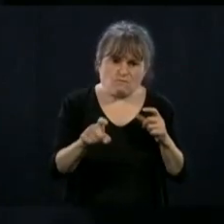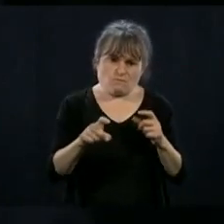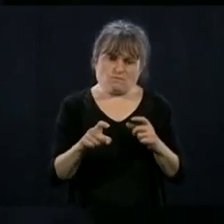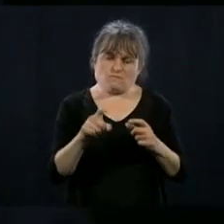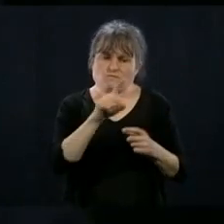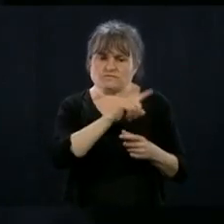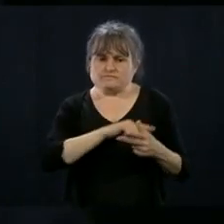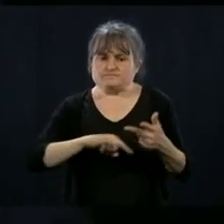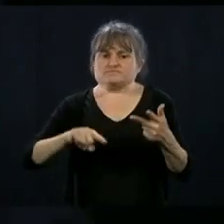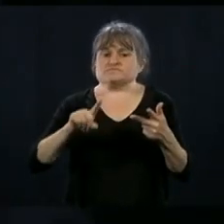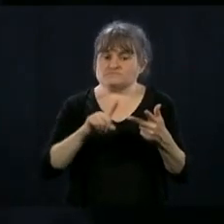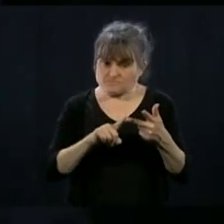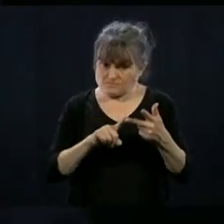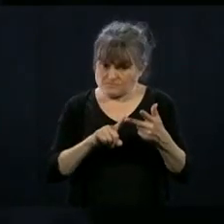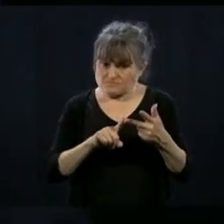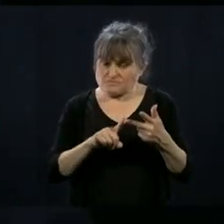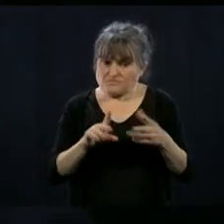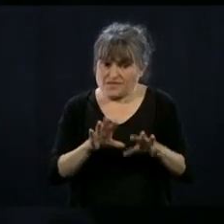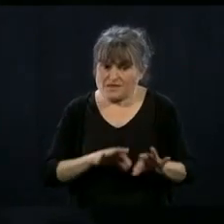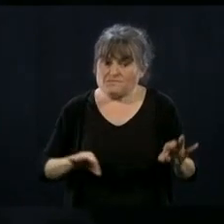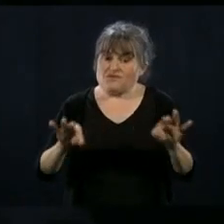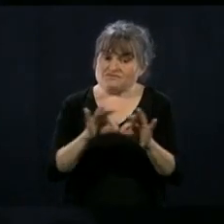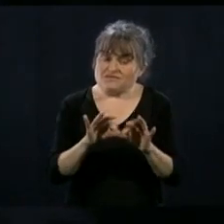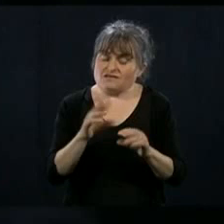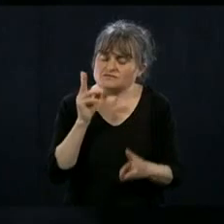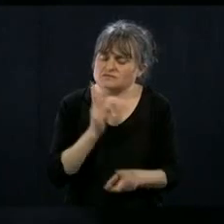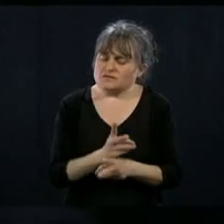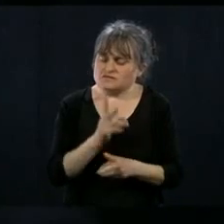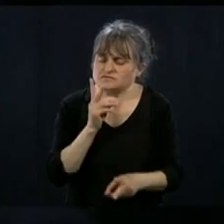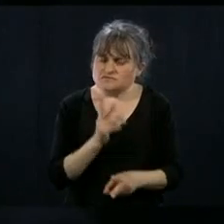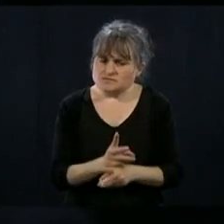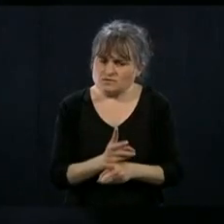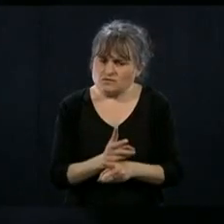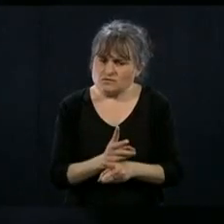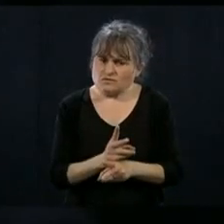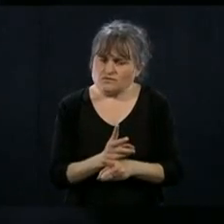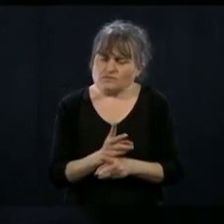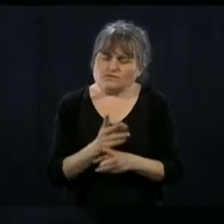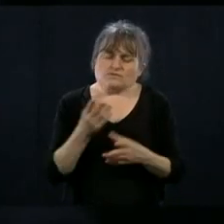a mask. And it is also important to be careful,